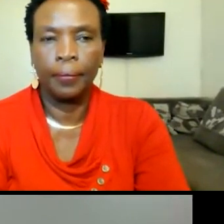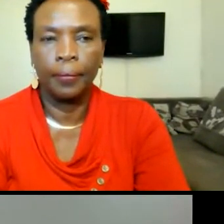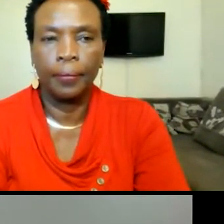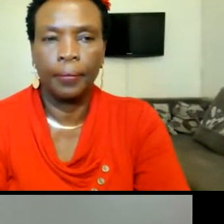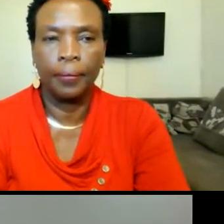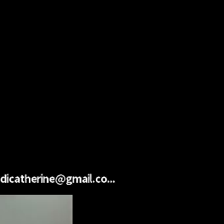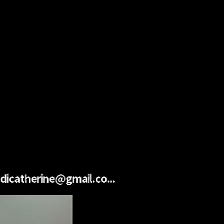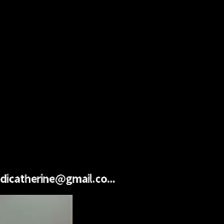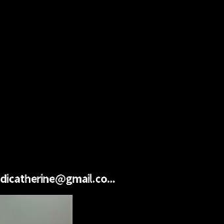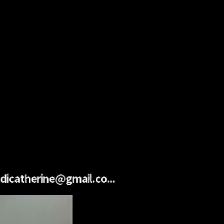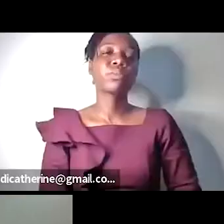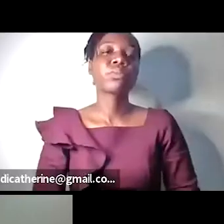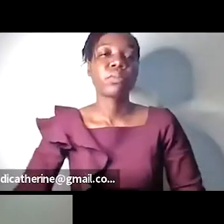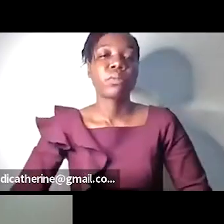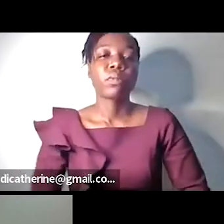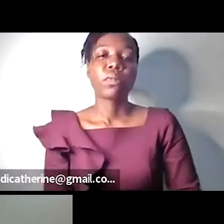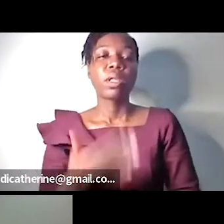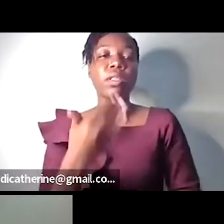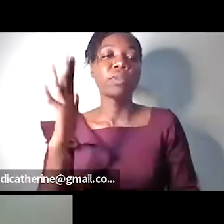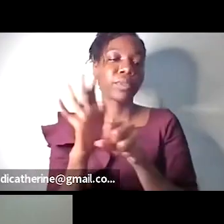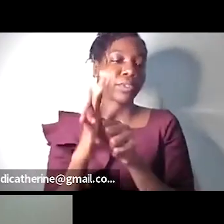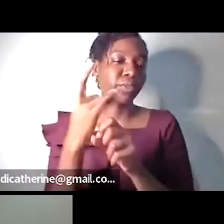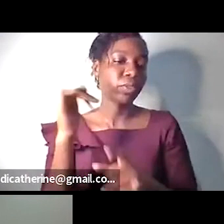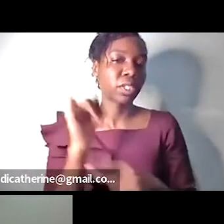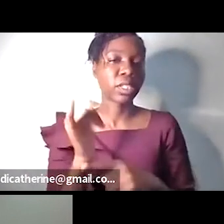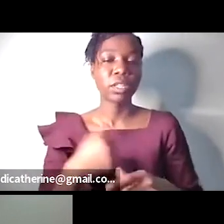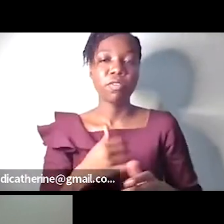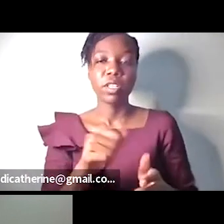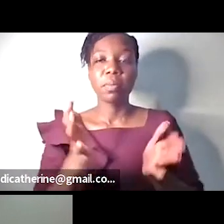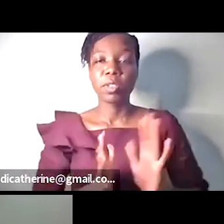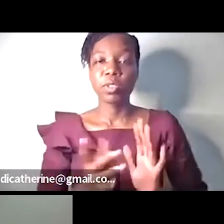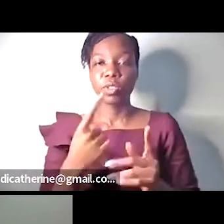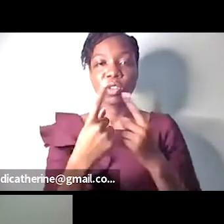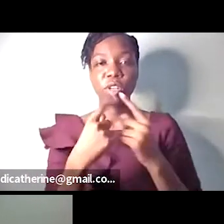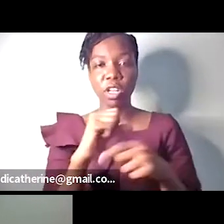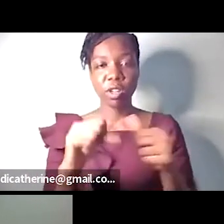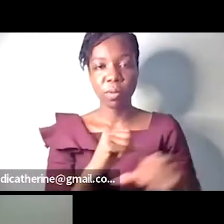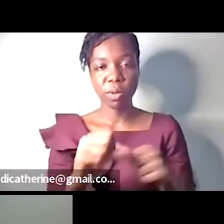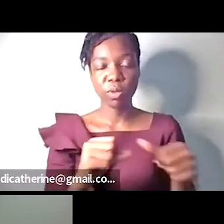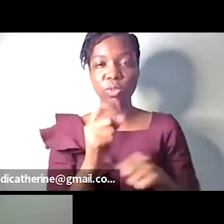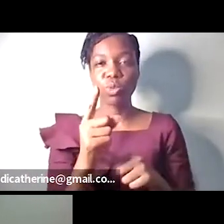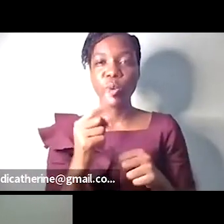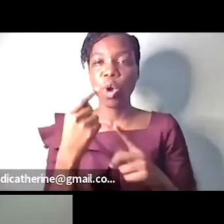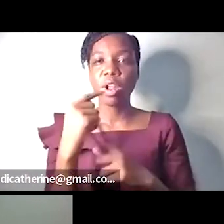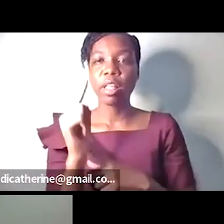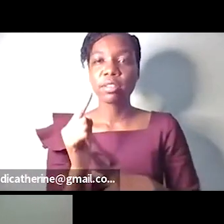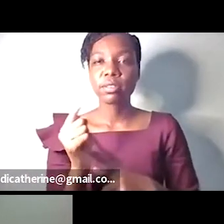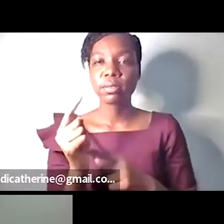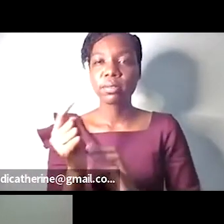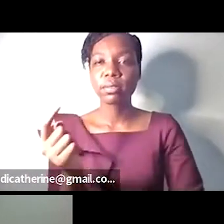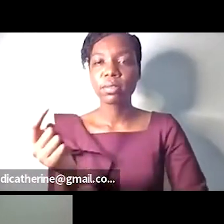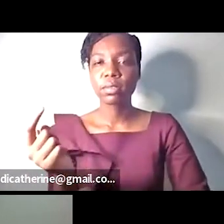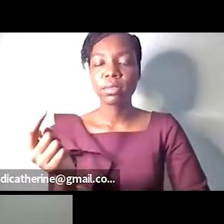input, Jennifer. Because I saw somebody talking about how do you correct like how